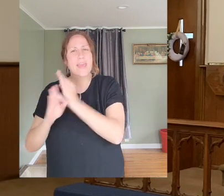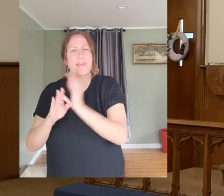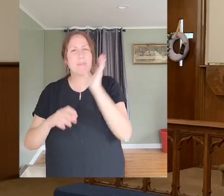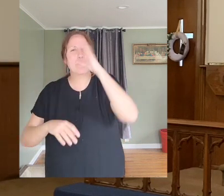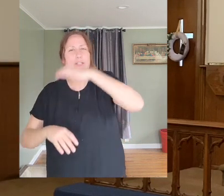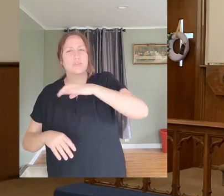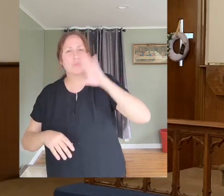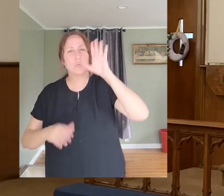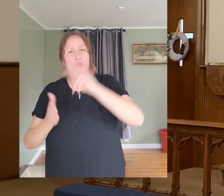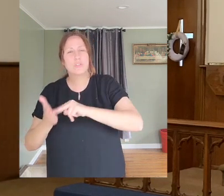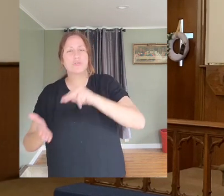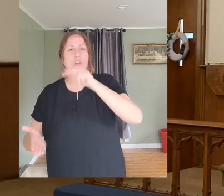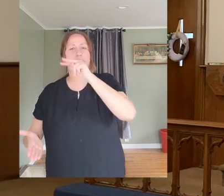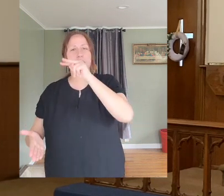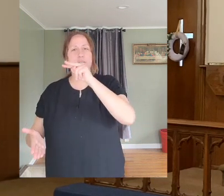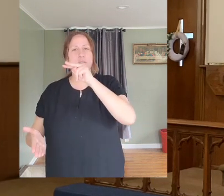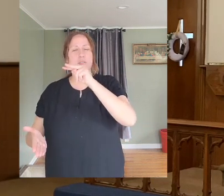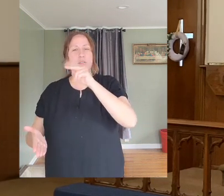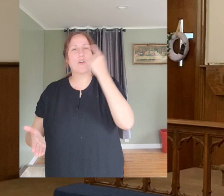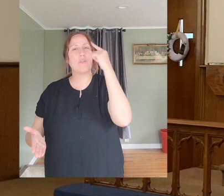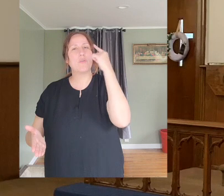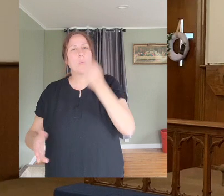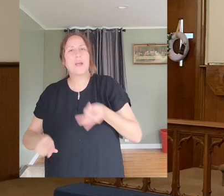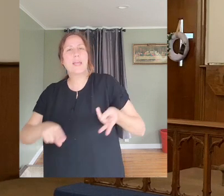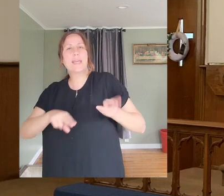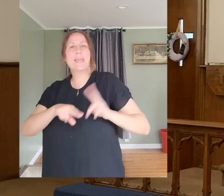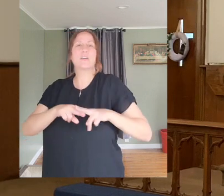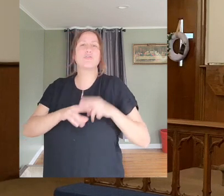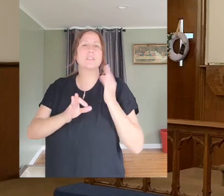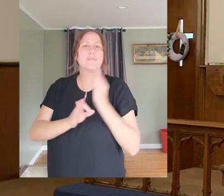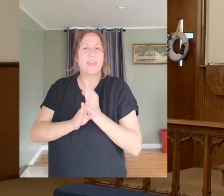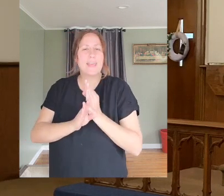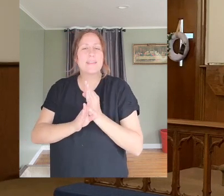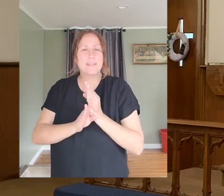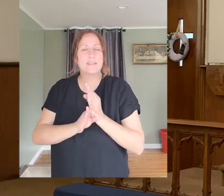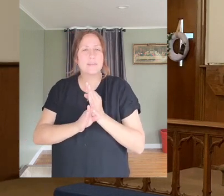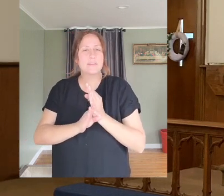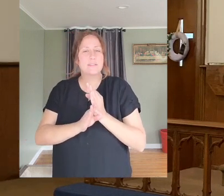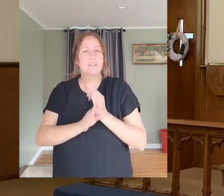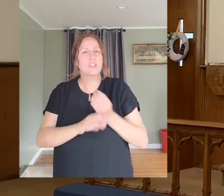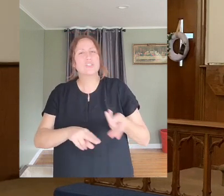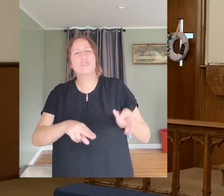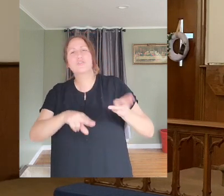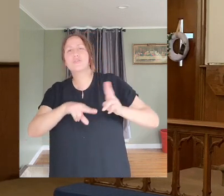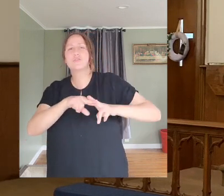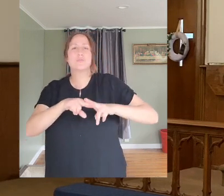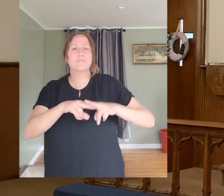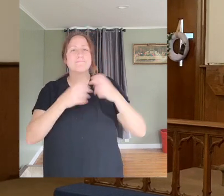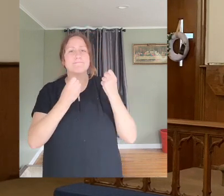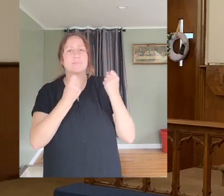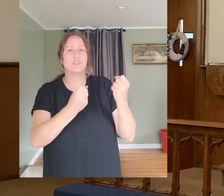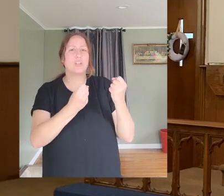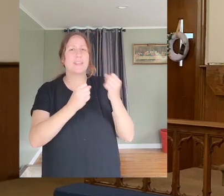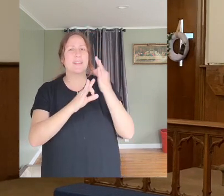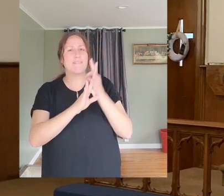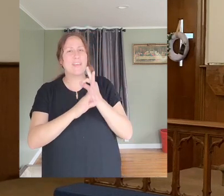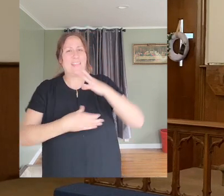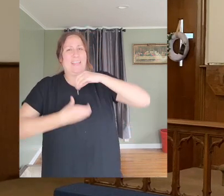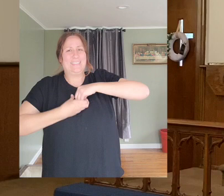resurrection, so that it might be increased, strengthen and confirm this faith in us.